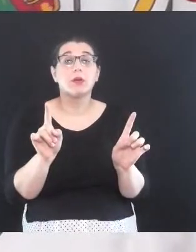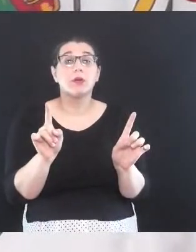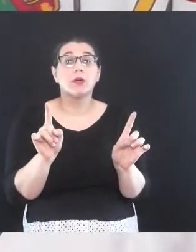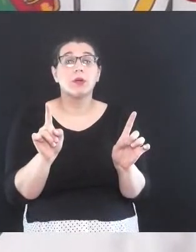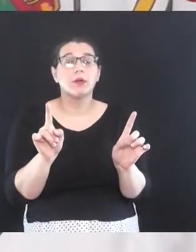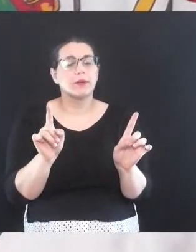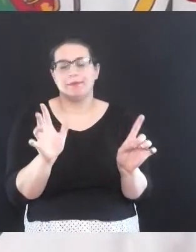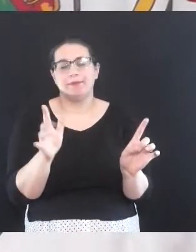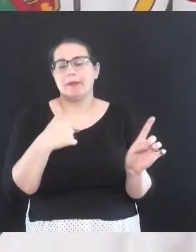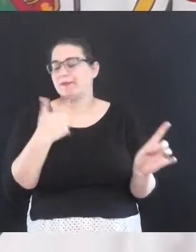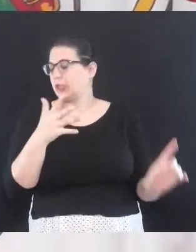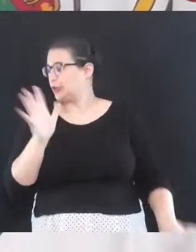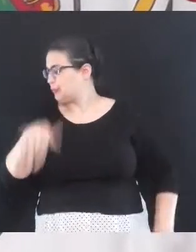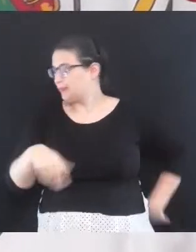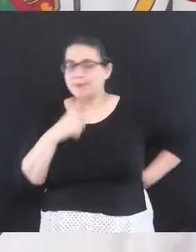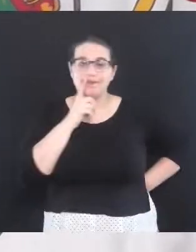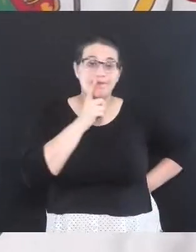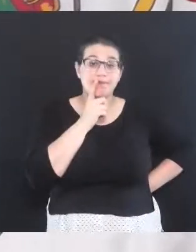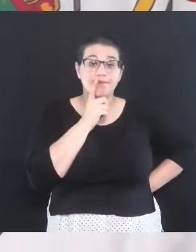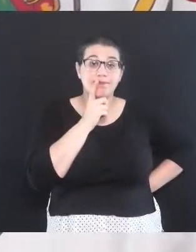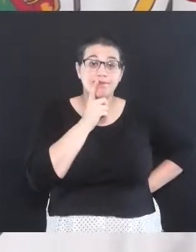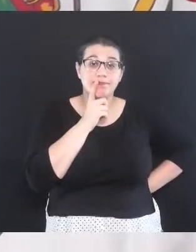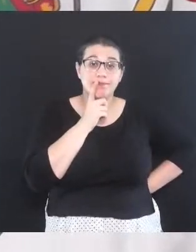I can't say more than that.